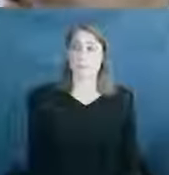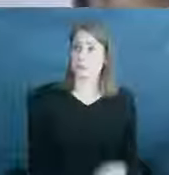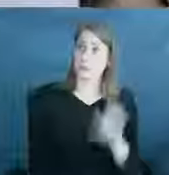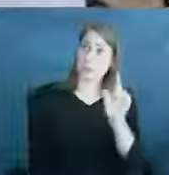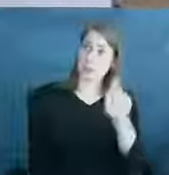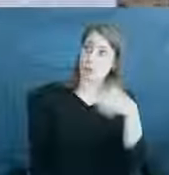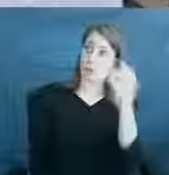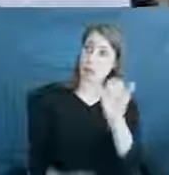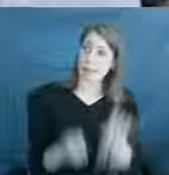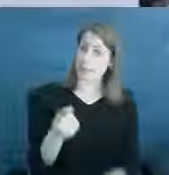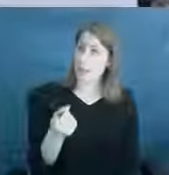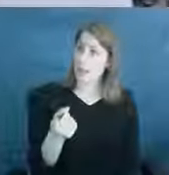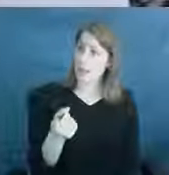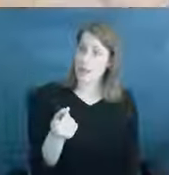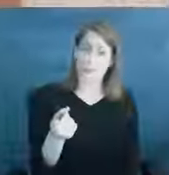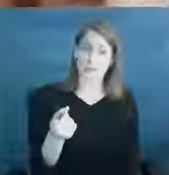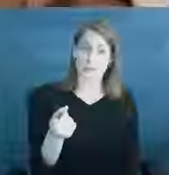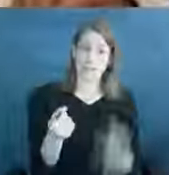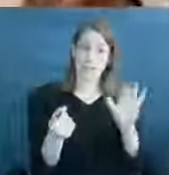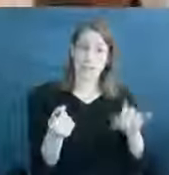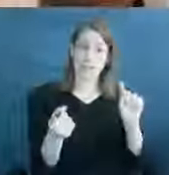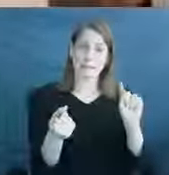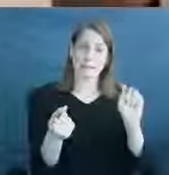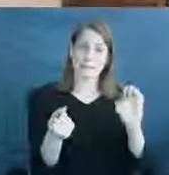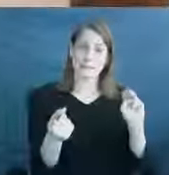Okay, so it should look like that.